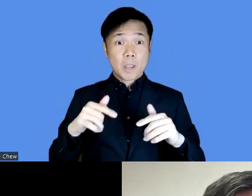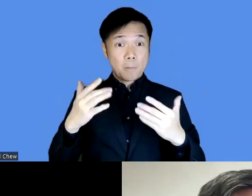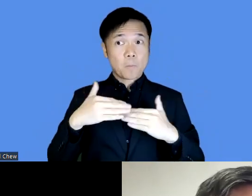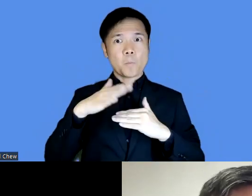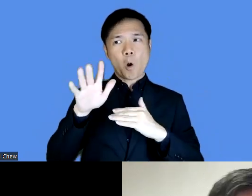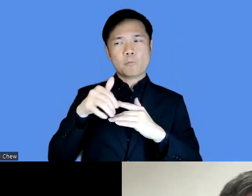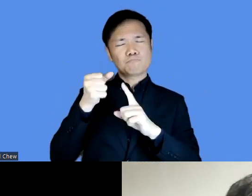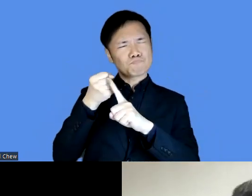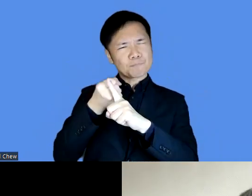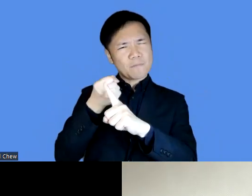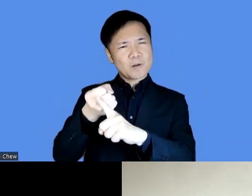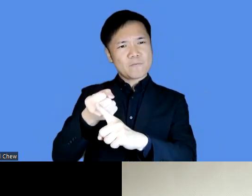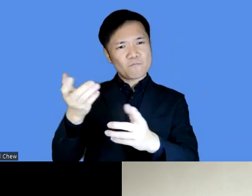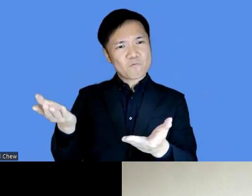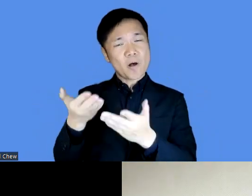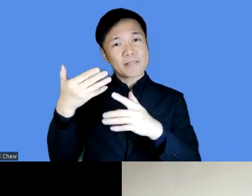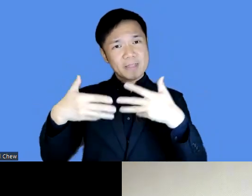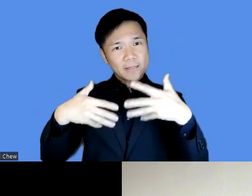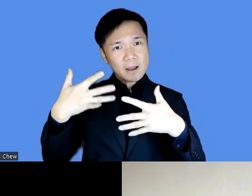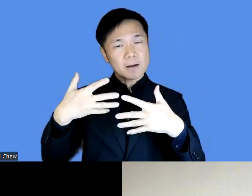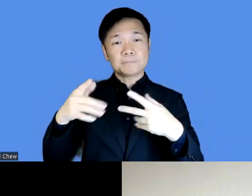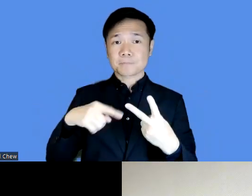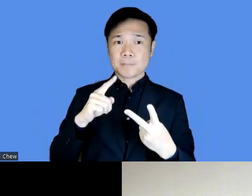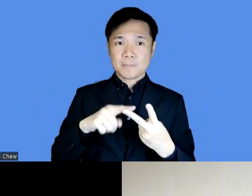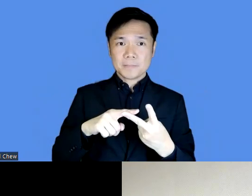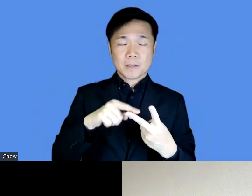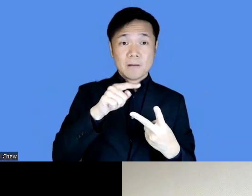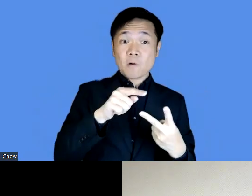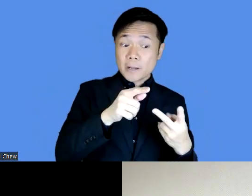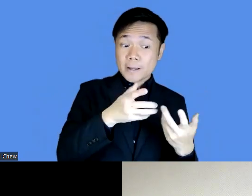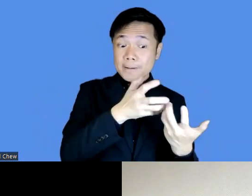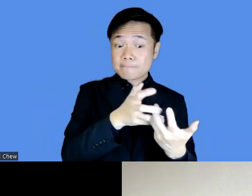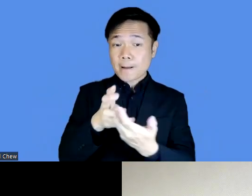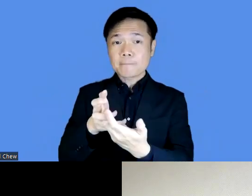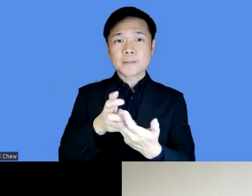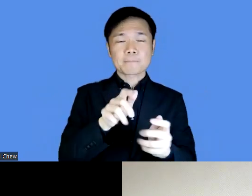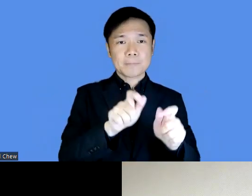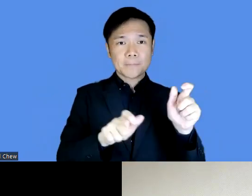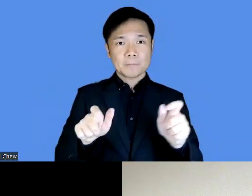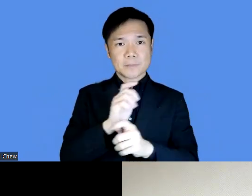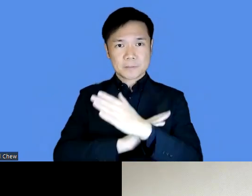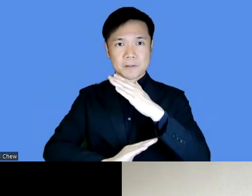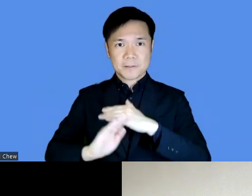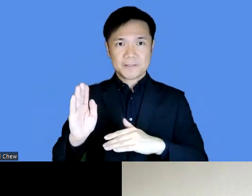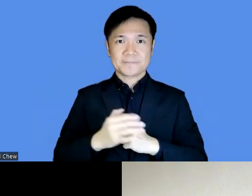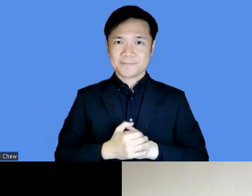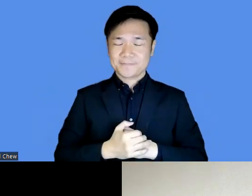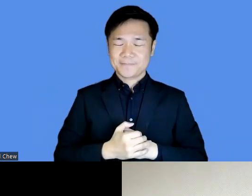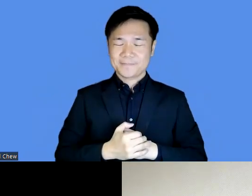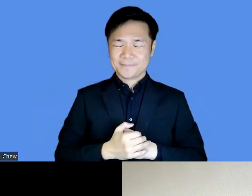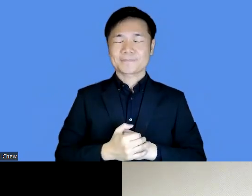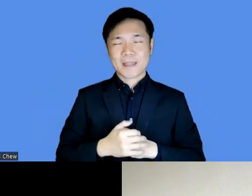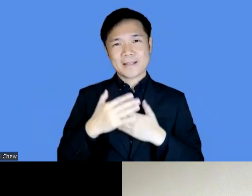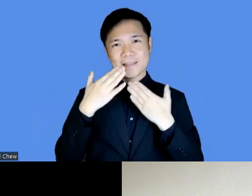data governance for those people with disabilities. Thank you very much for this opportunity to share my perspective. Thank